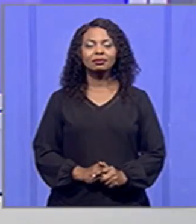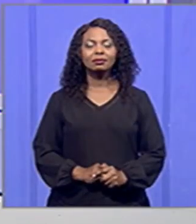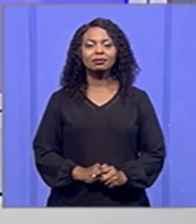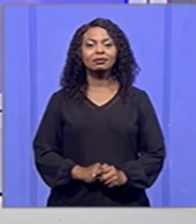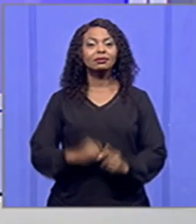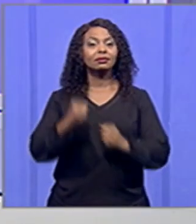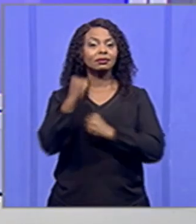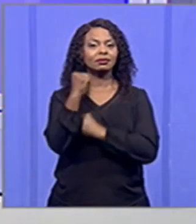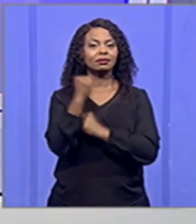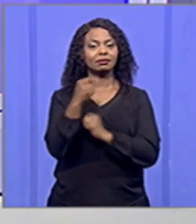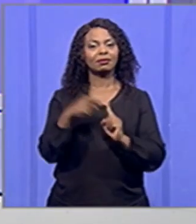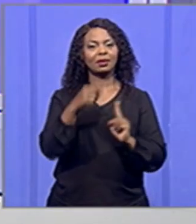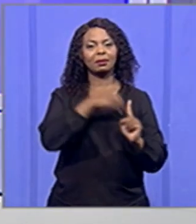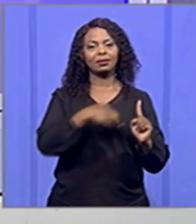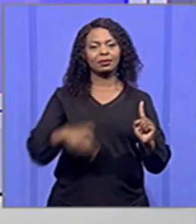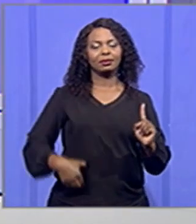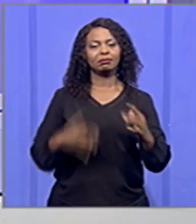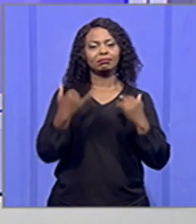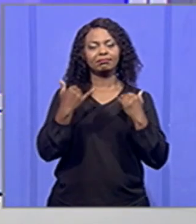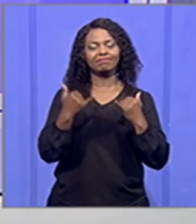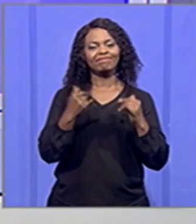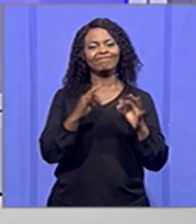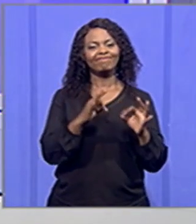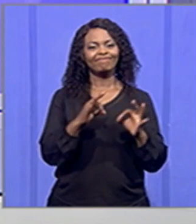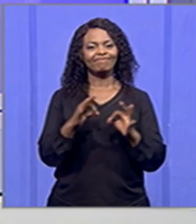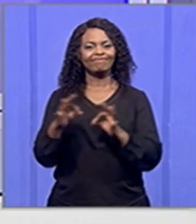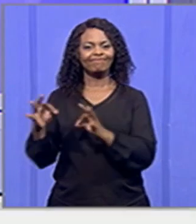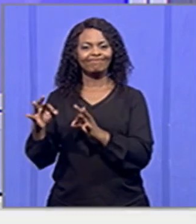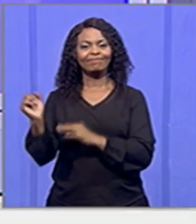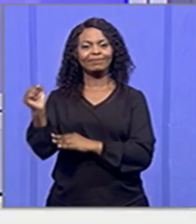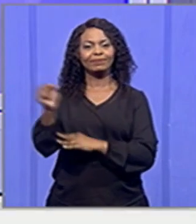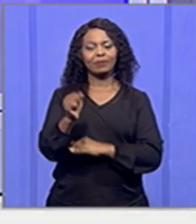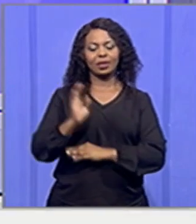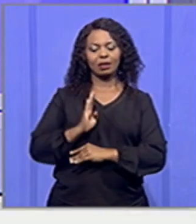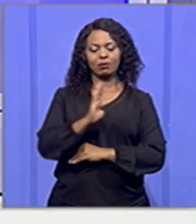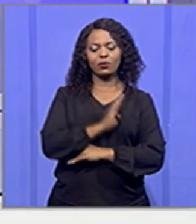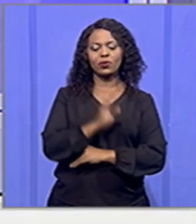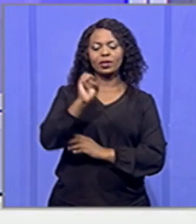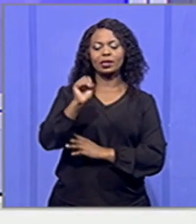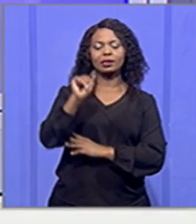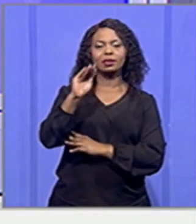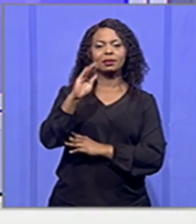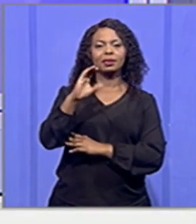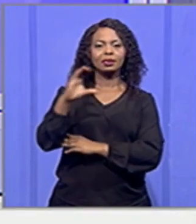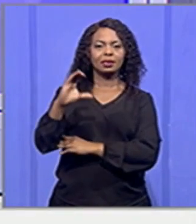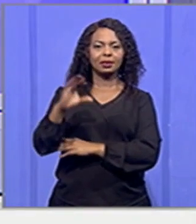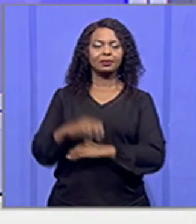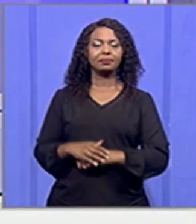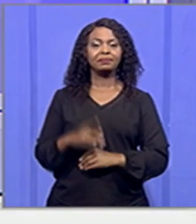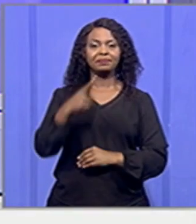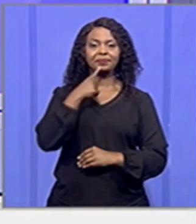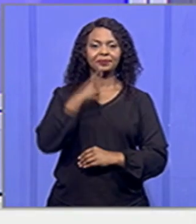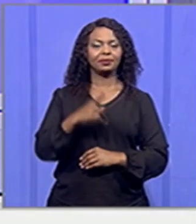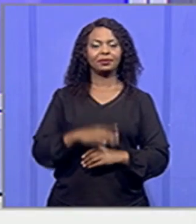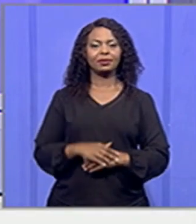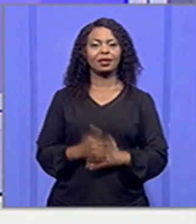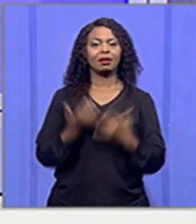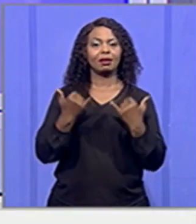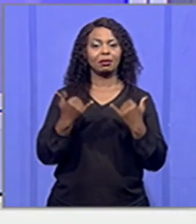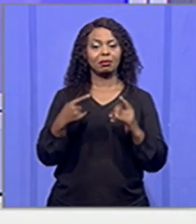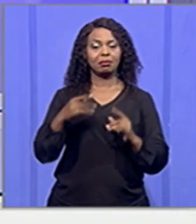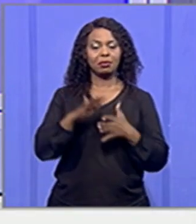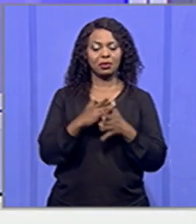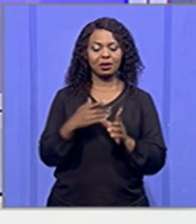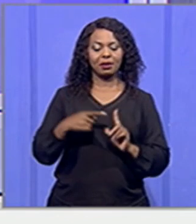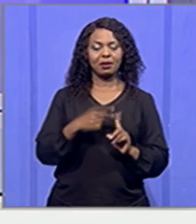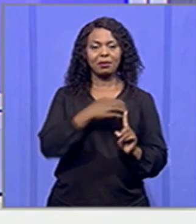Kantoro ya Mopresidente e sireleditse go diegisiwa ga go thapiwa ga boto ya SABC. Ya re seno ga se ka ntlha ya gore